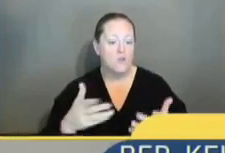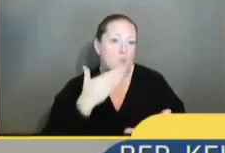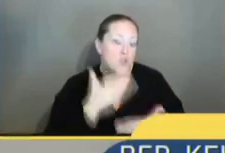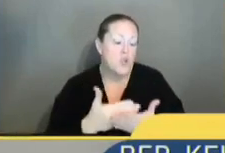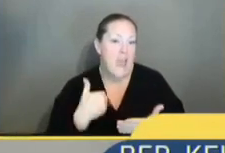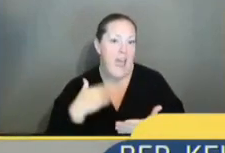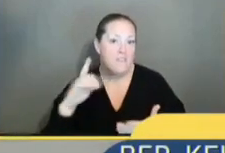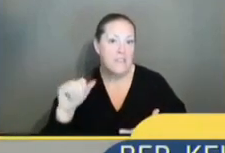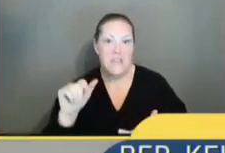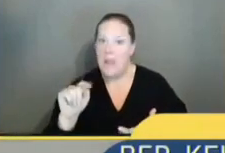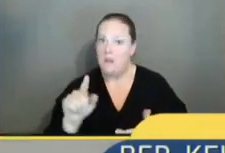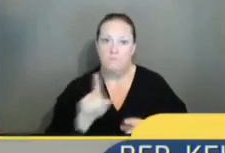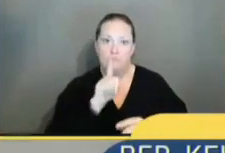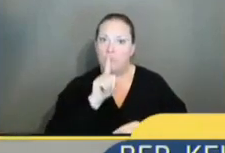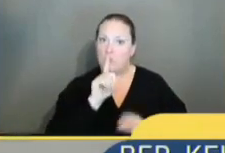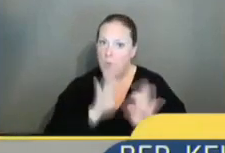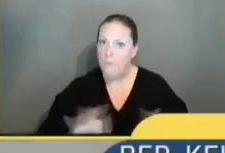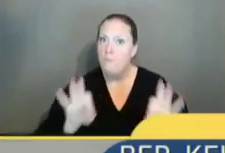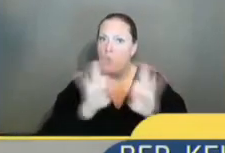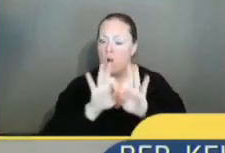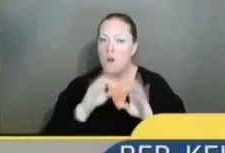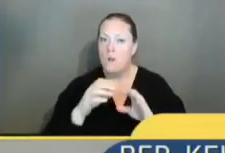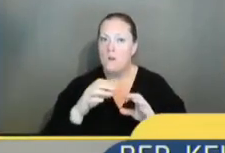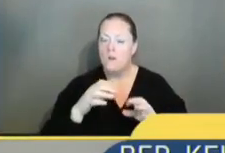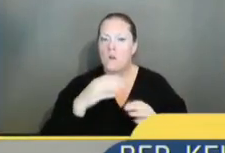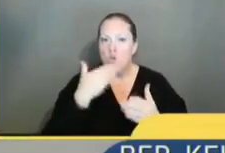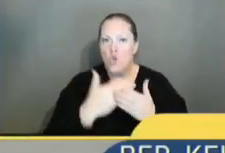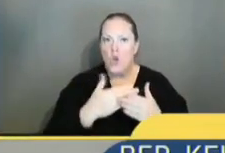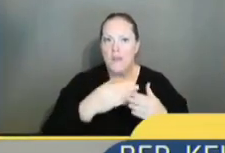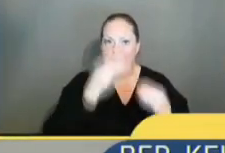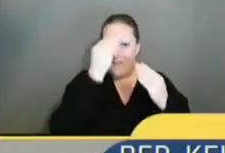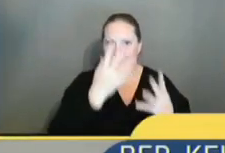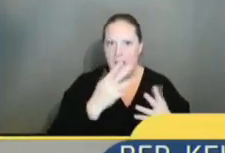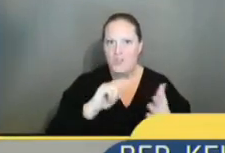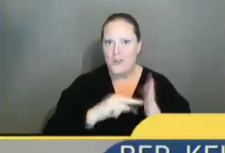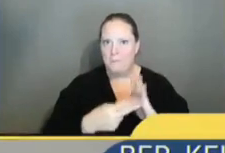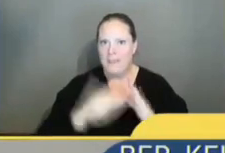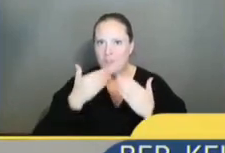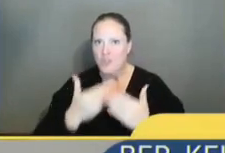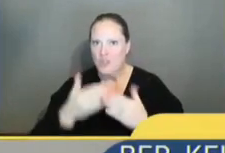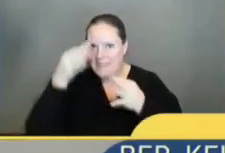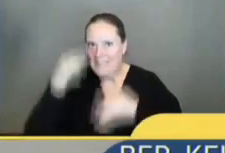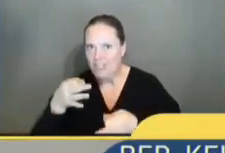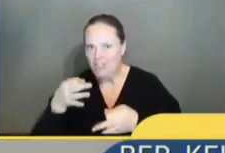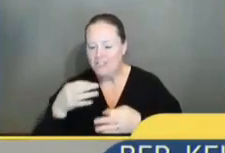very important. It's always good to make good decisions with good information. But